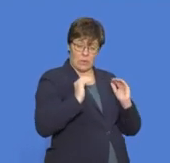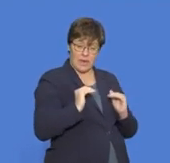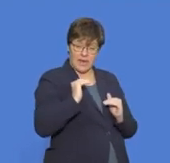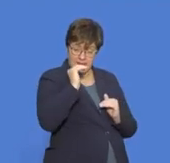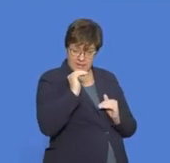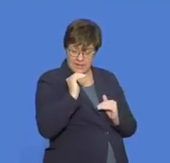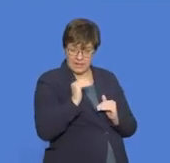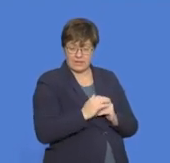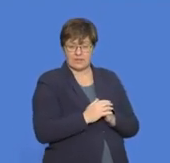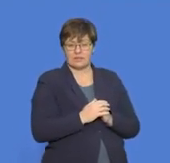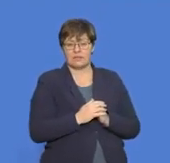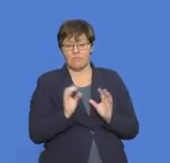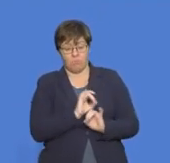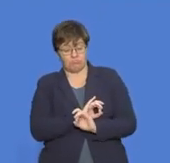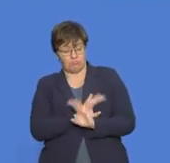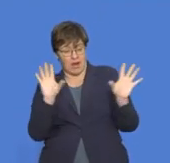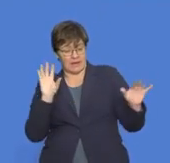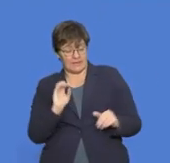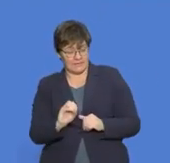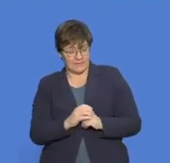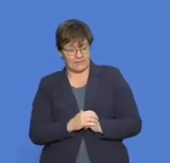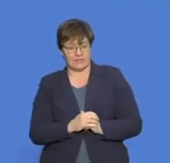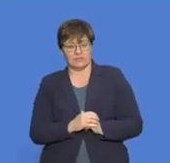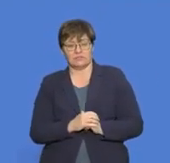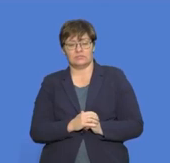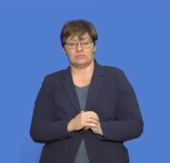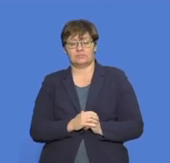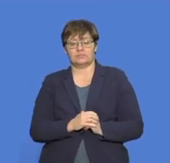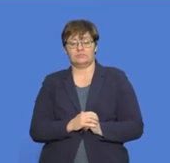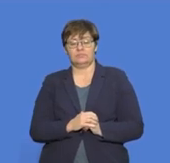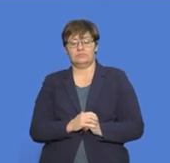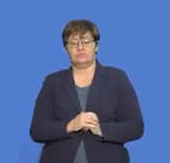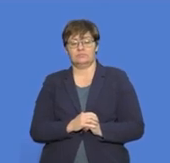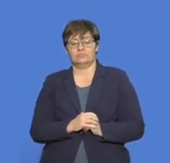in other words, as the light gets brighter, again,